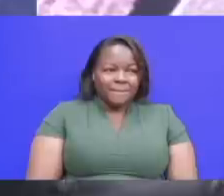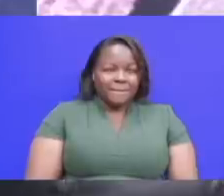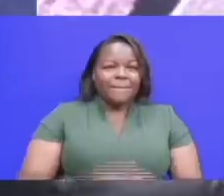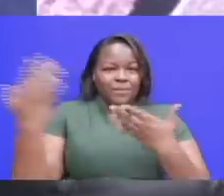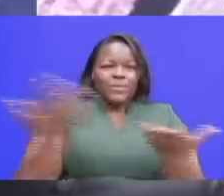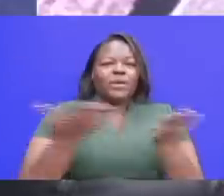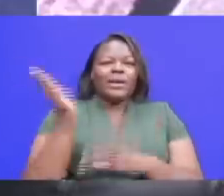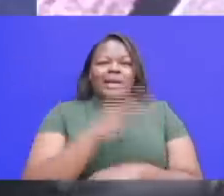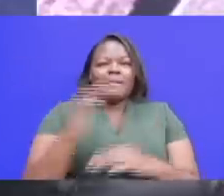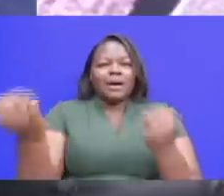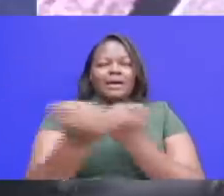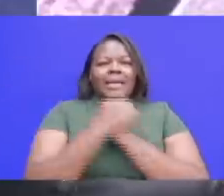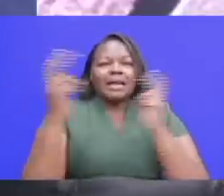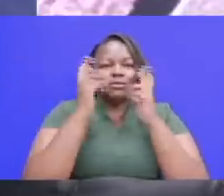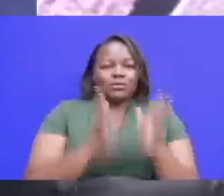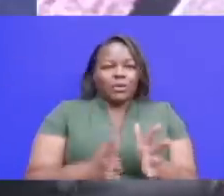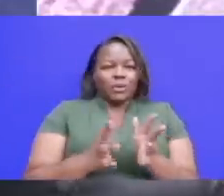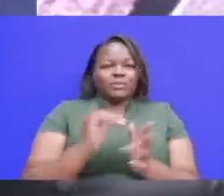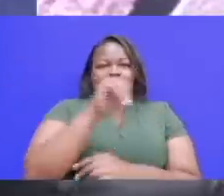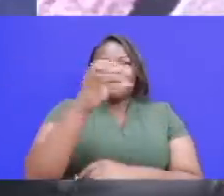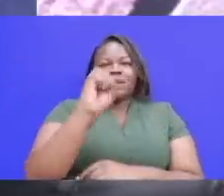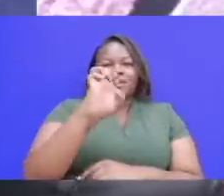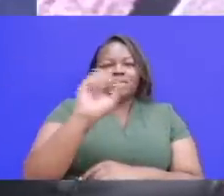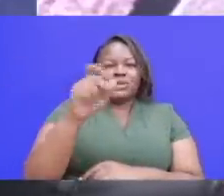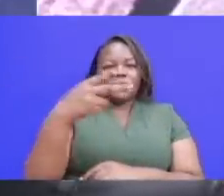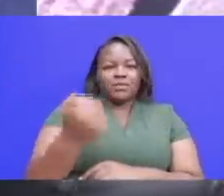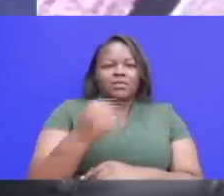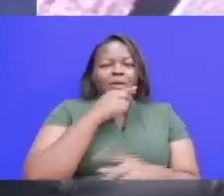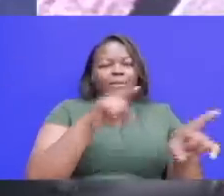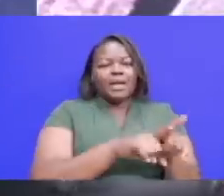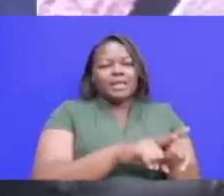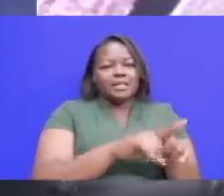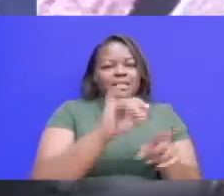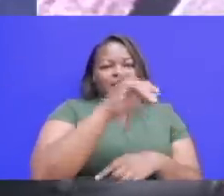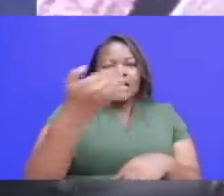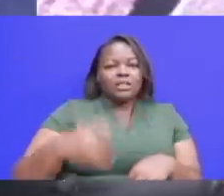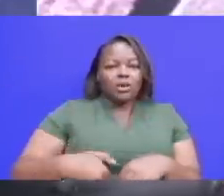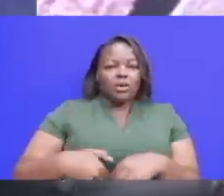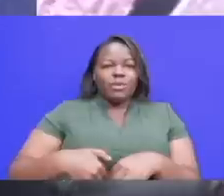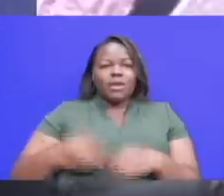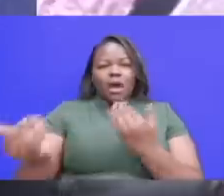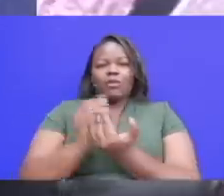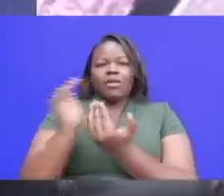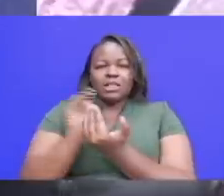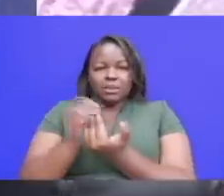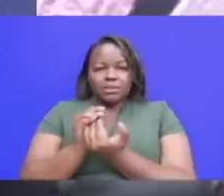Welcome back, beloved viewer. Joseph, brothers, Jacob, favorism,